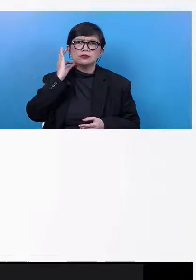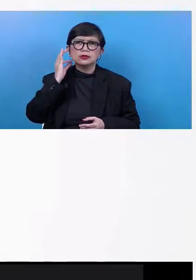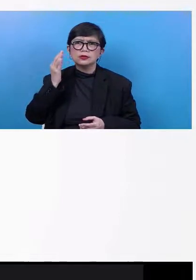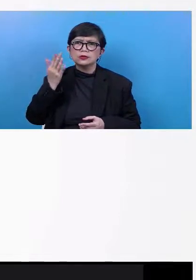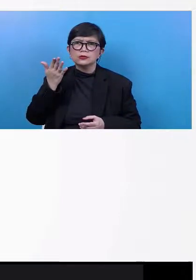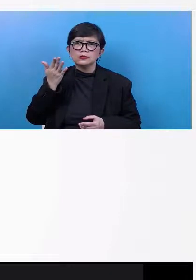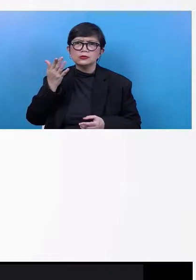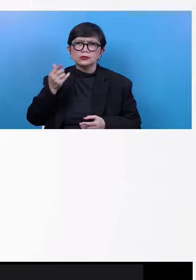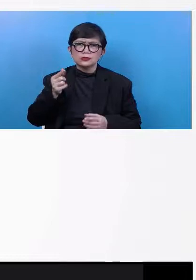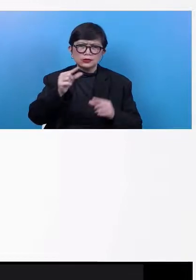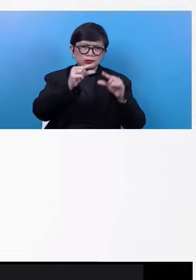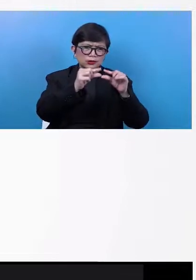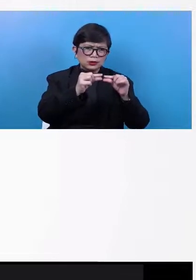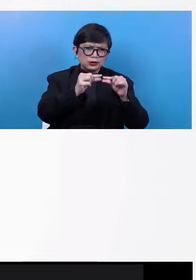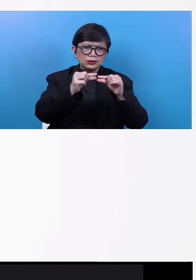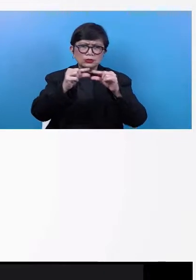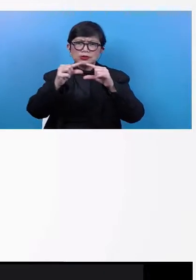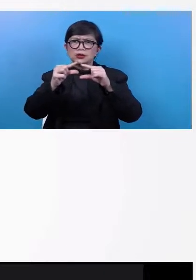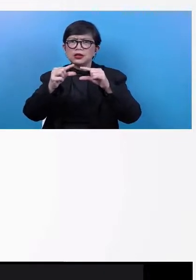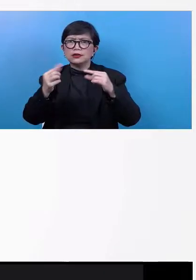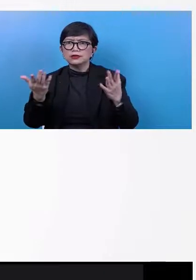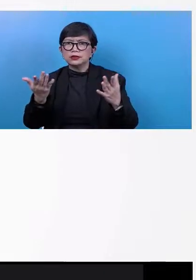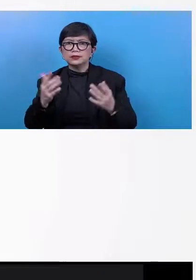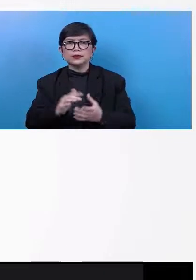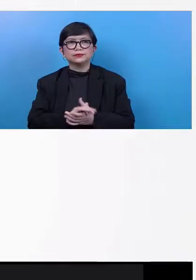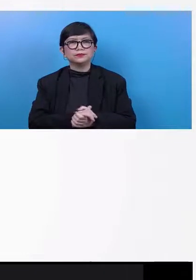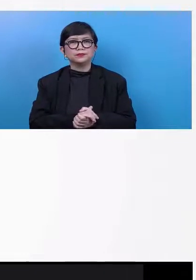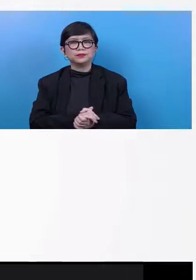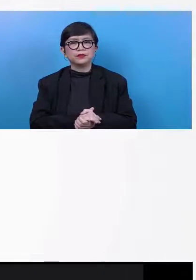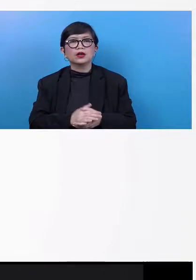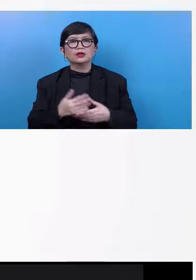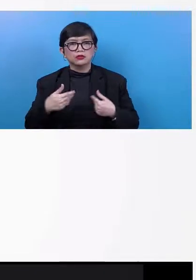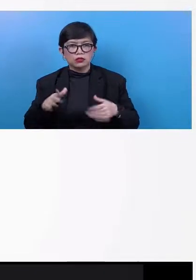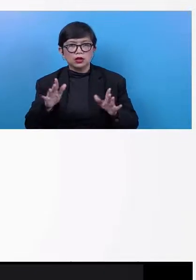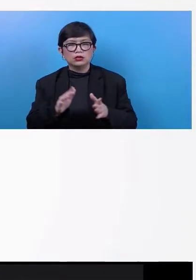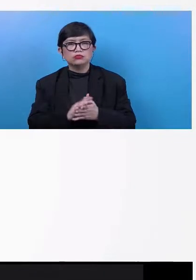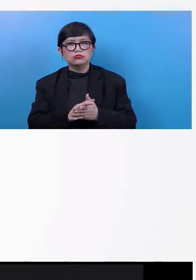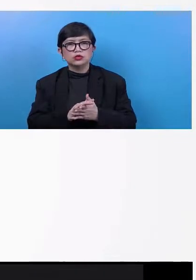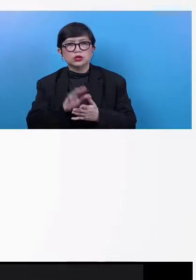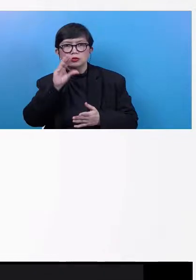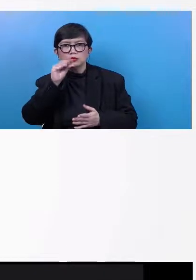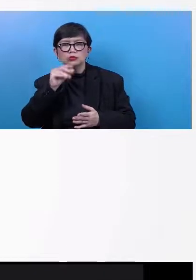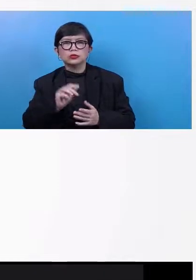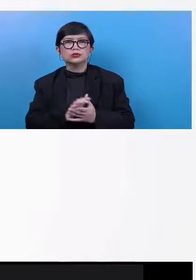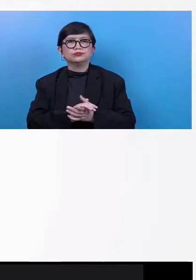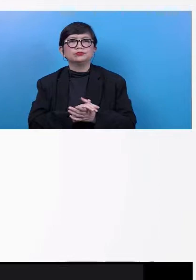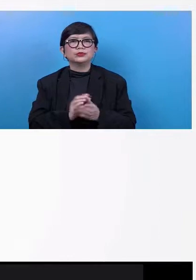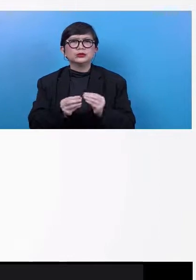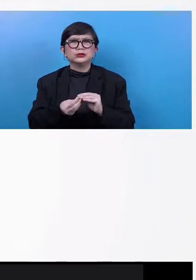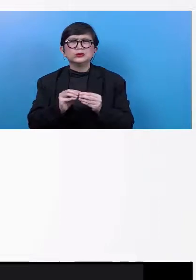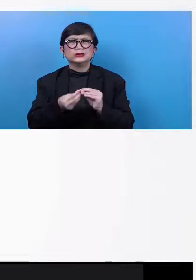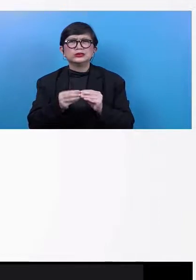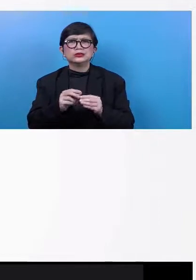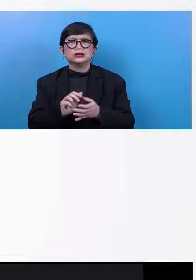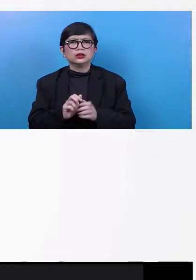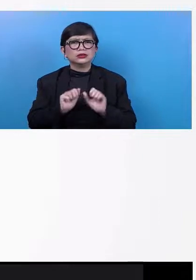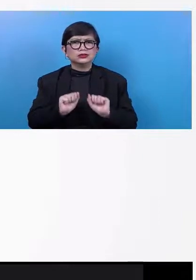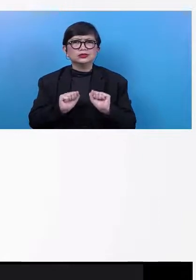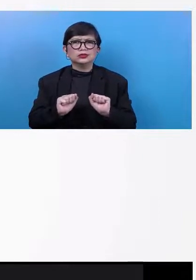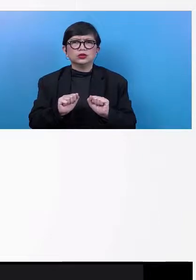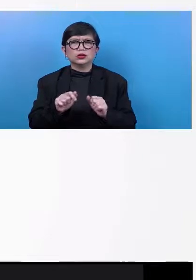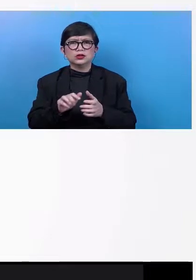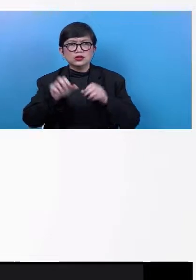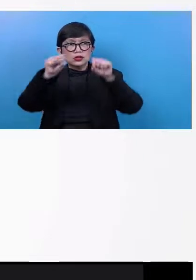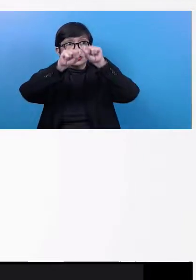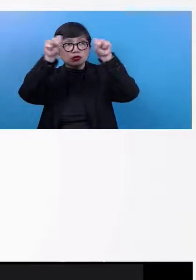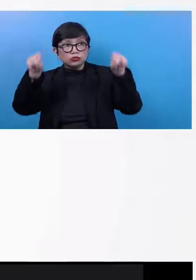resilience that many of the other panelists have noted. Which looks at the ability of a complex system to plan and prepare